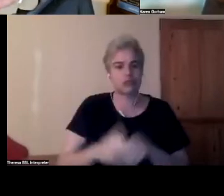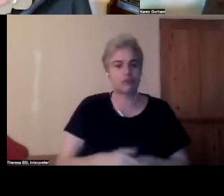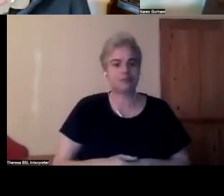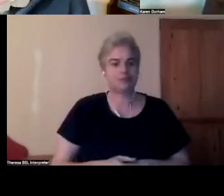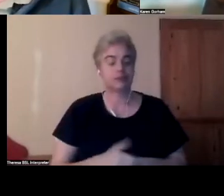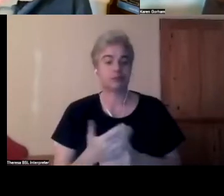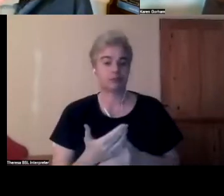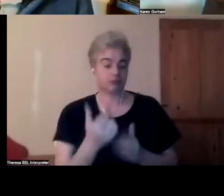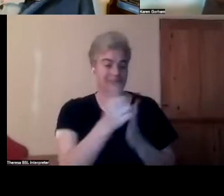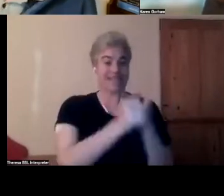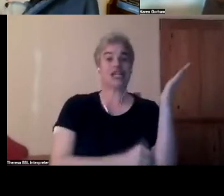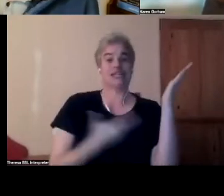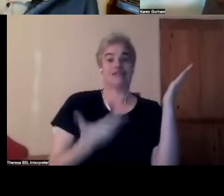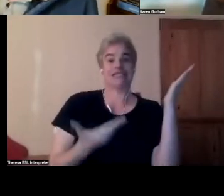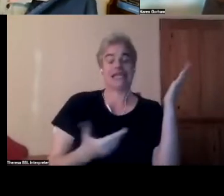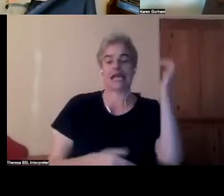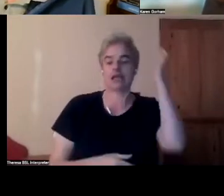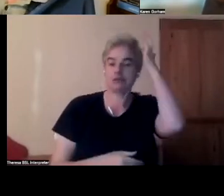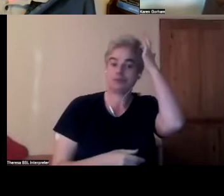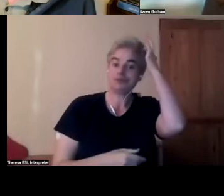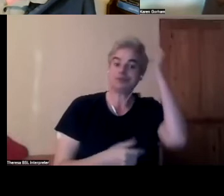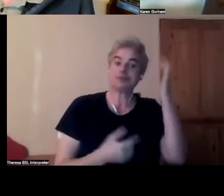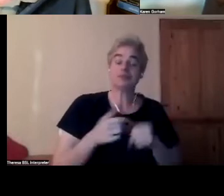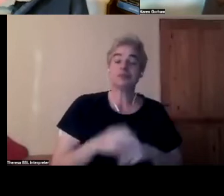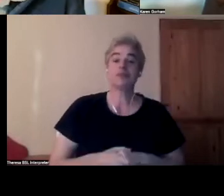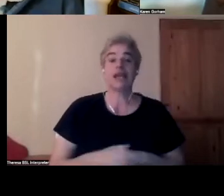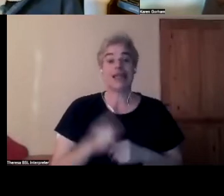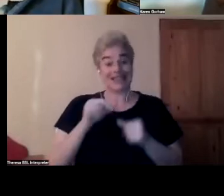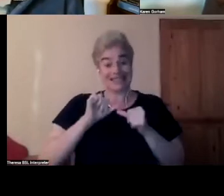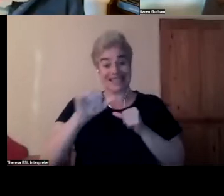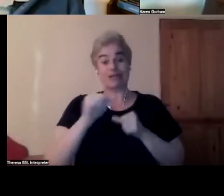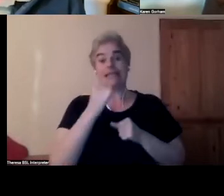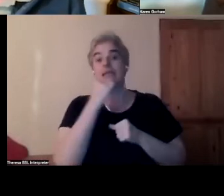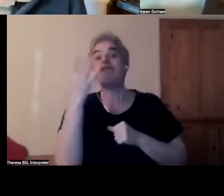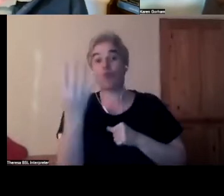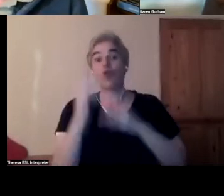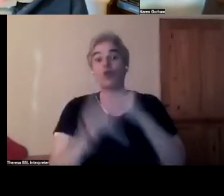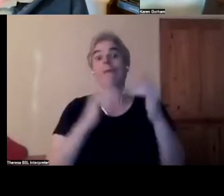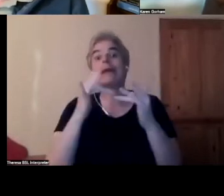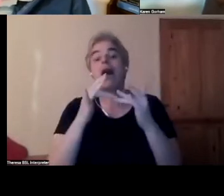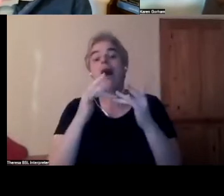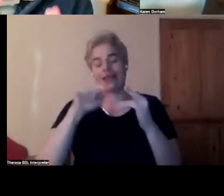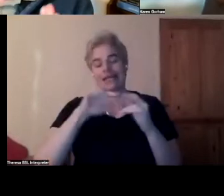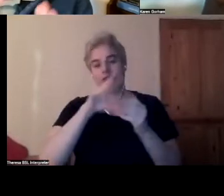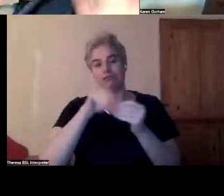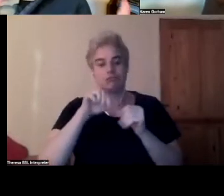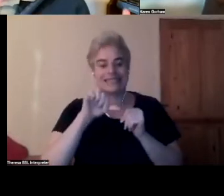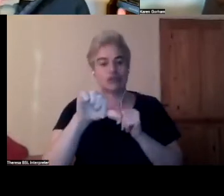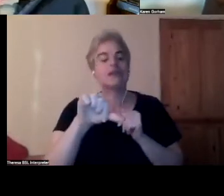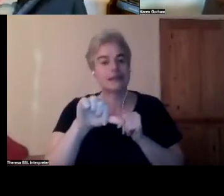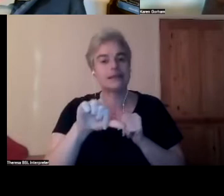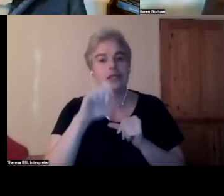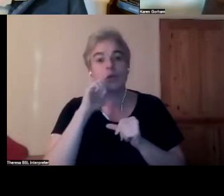agenda that we've set for ourselves. And this is the fourth webinar in that series. You'll be able to